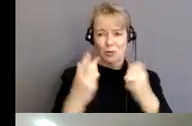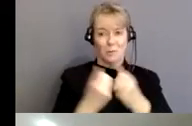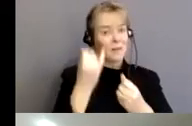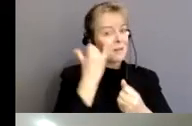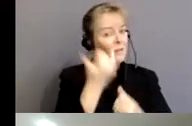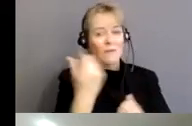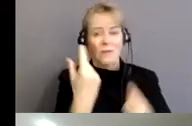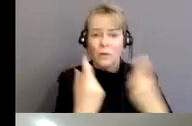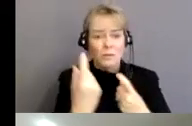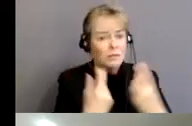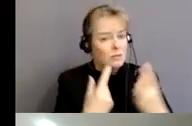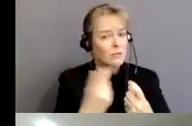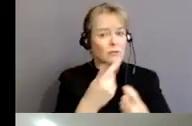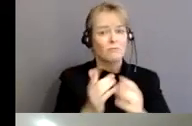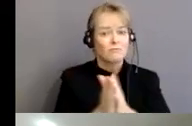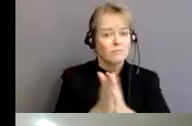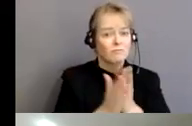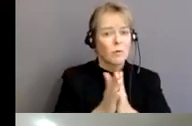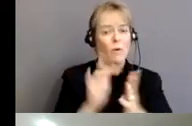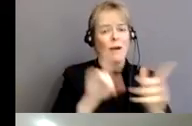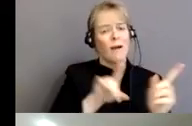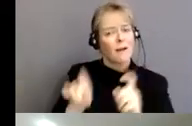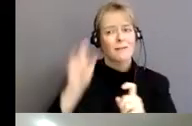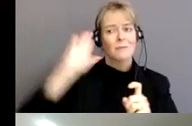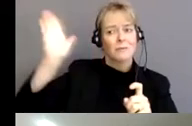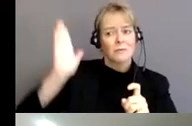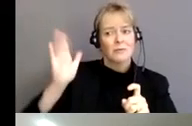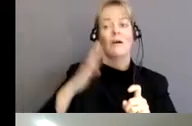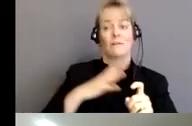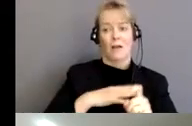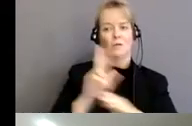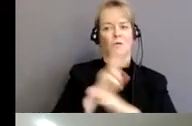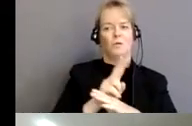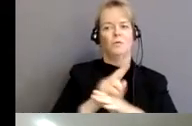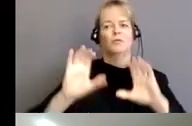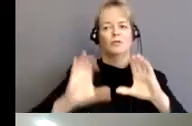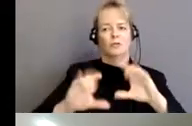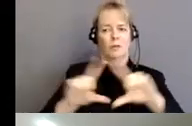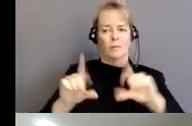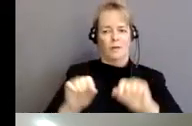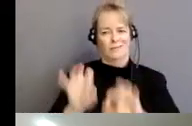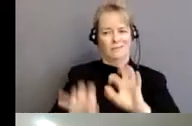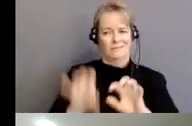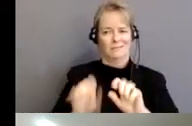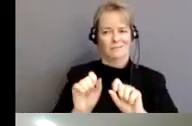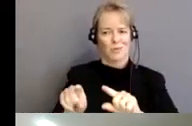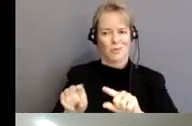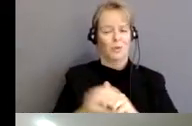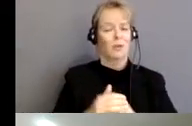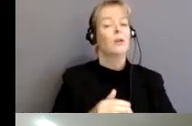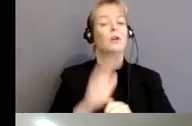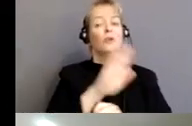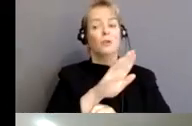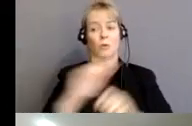that you would like to ask the presenters, please put that in the chat box. You can adjust the size of the video for